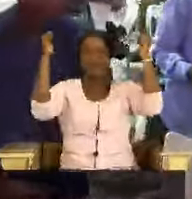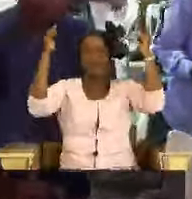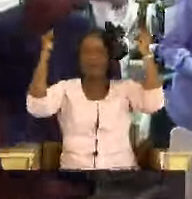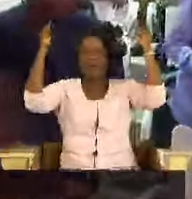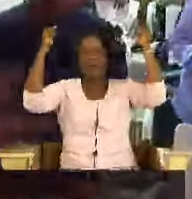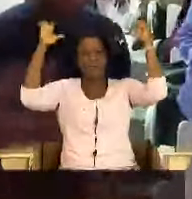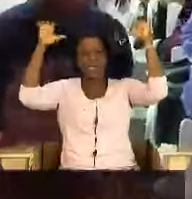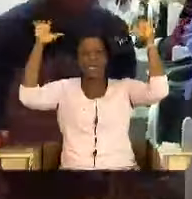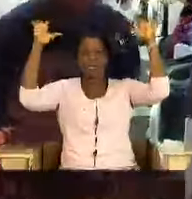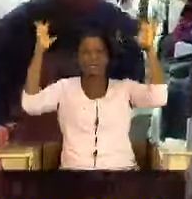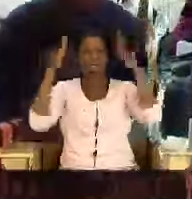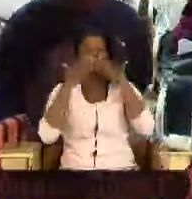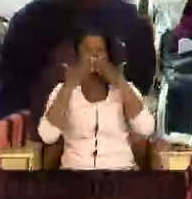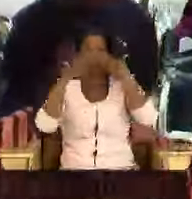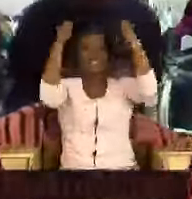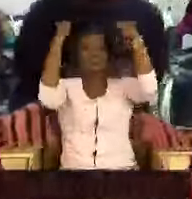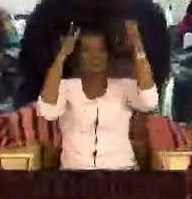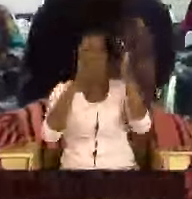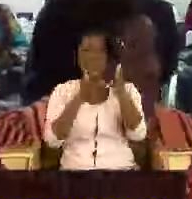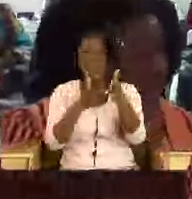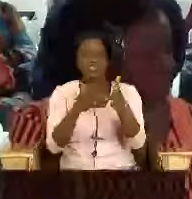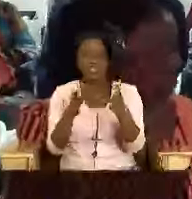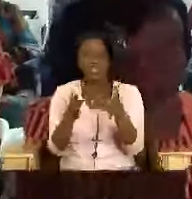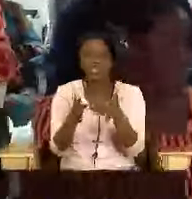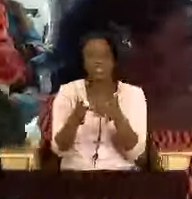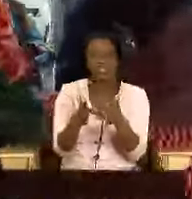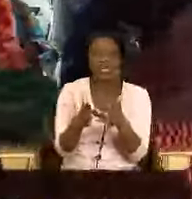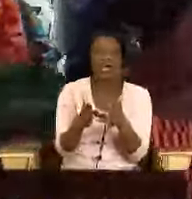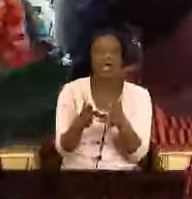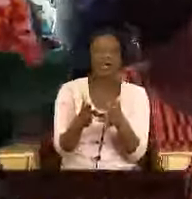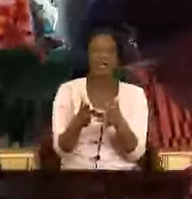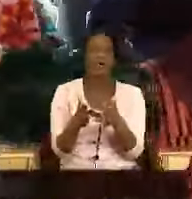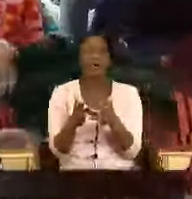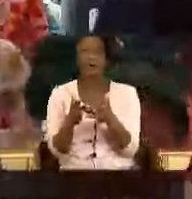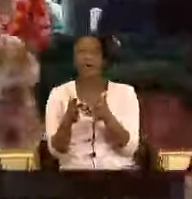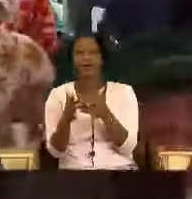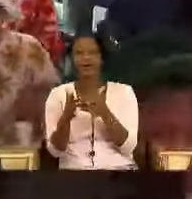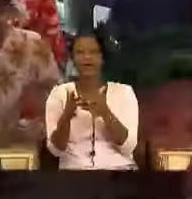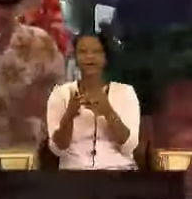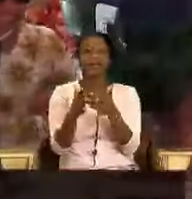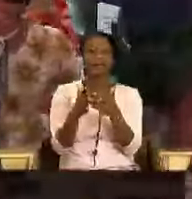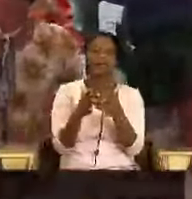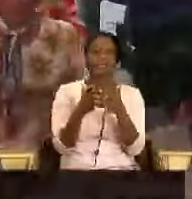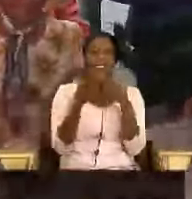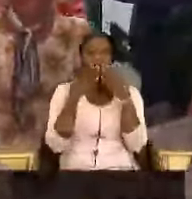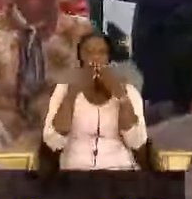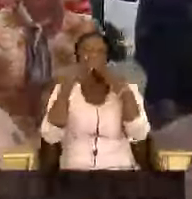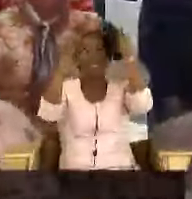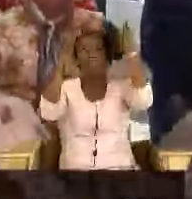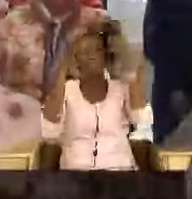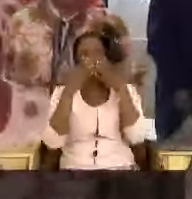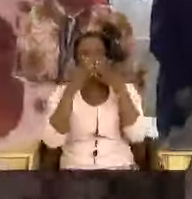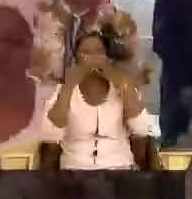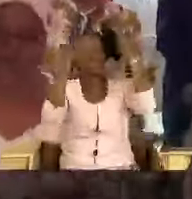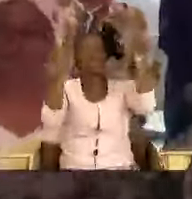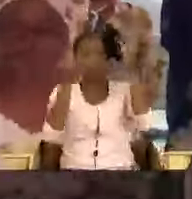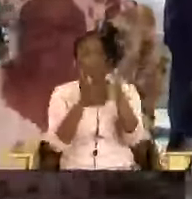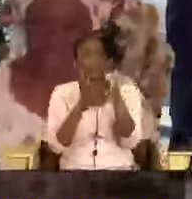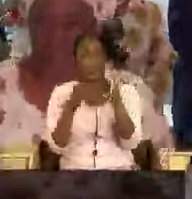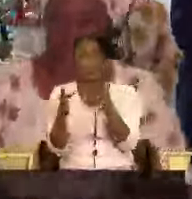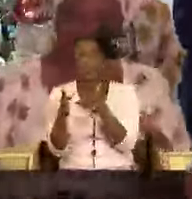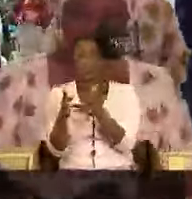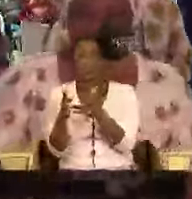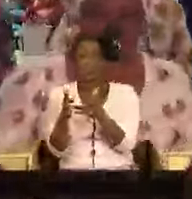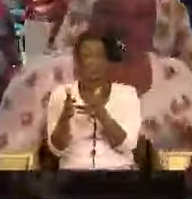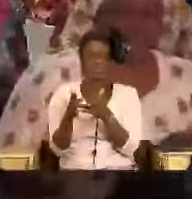hallelujah thank you Jesus just wave your hands to the King of Kings the Lord of lords the I